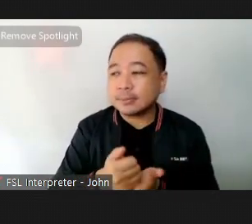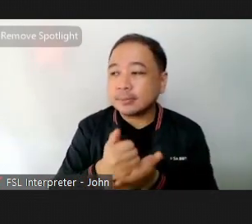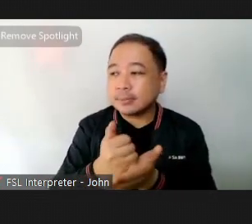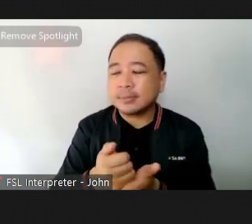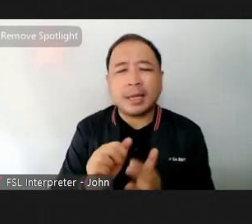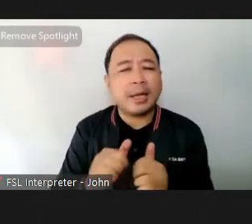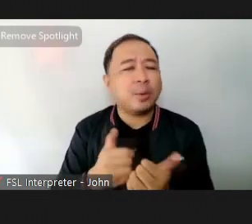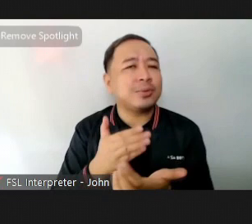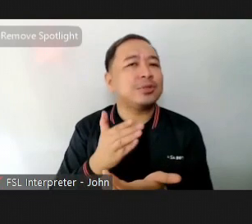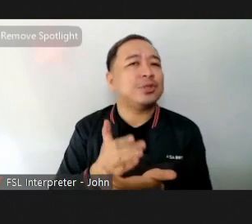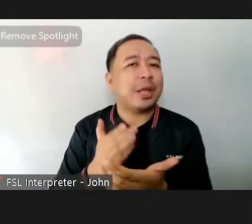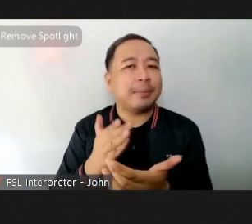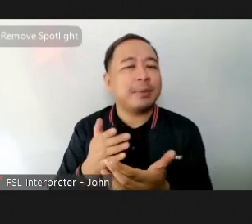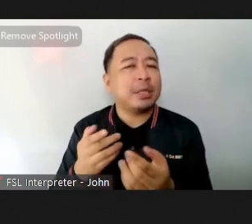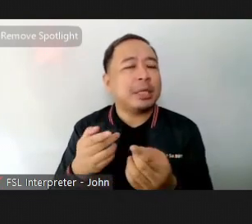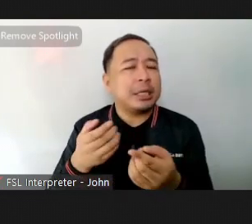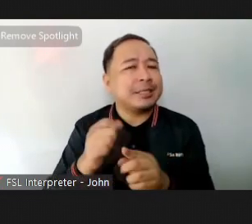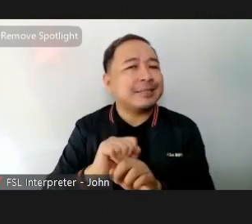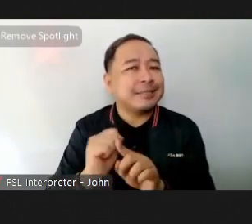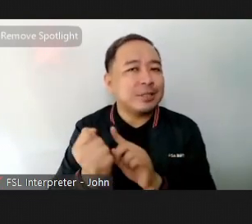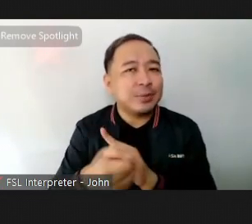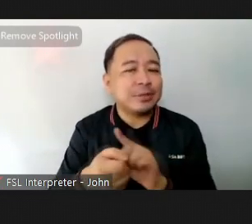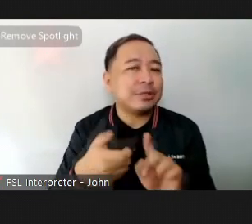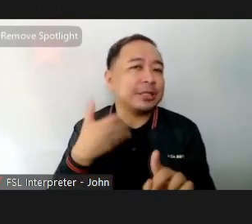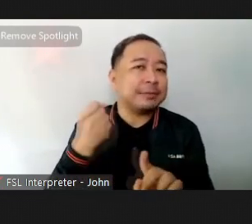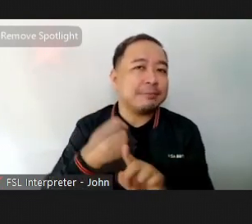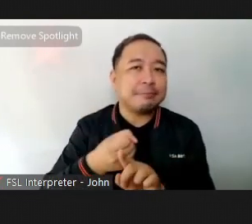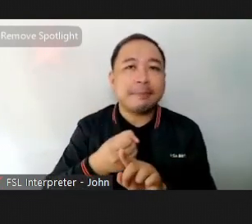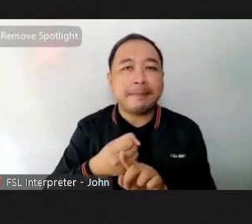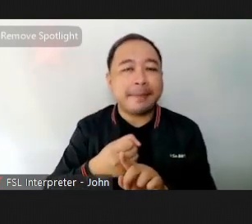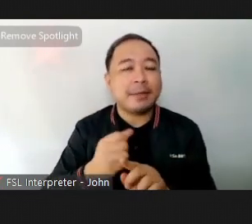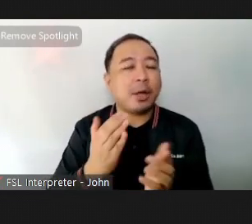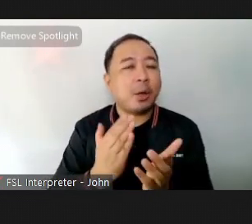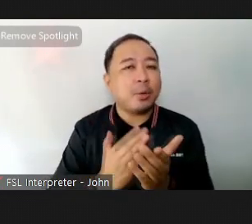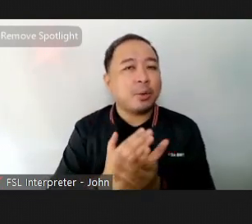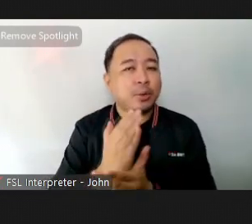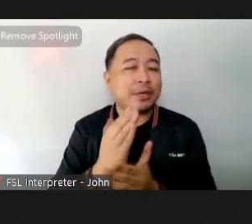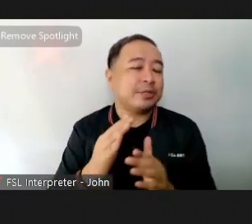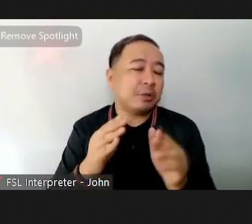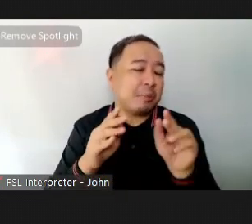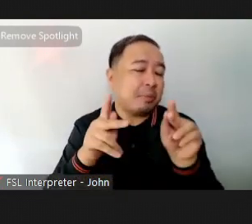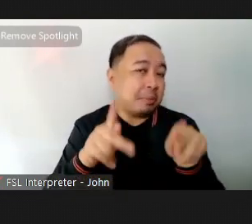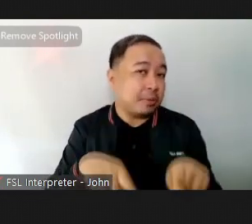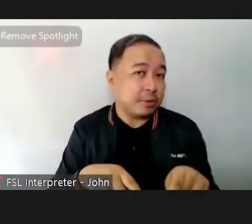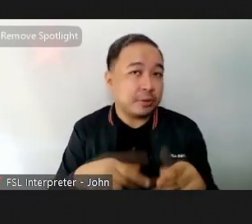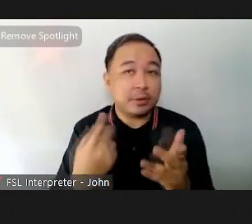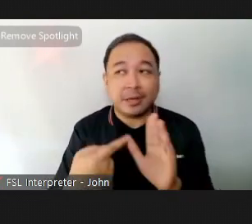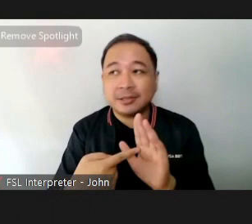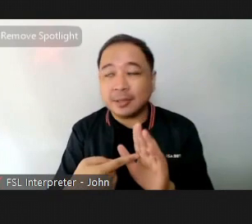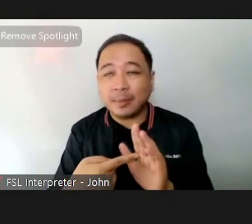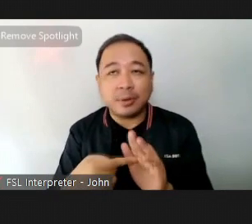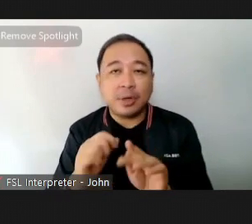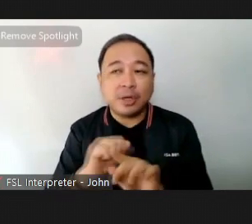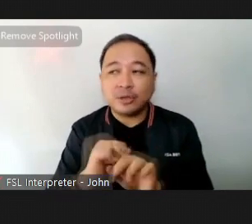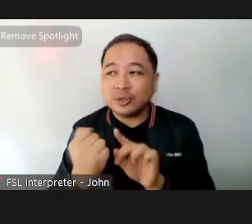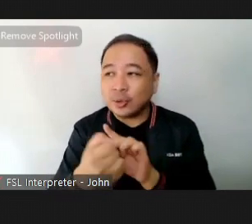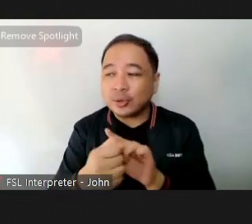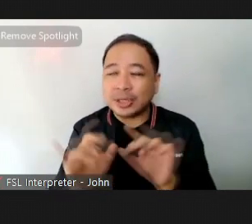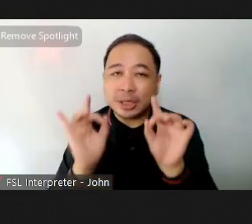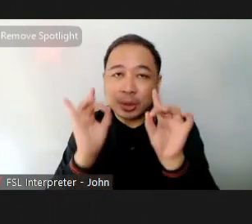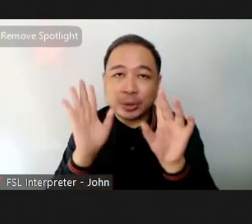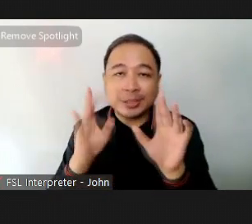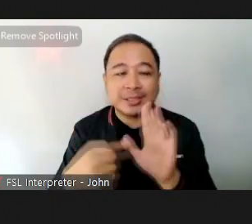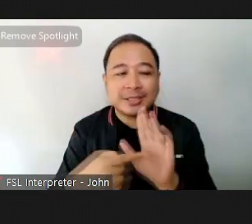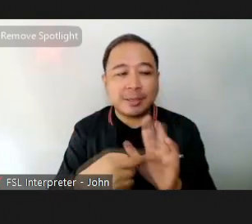at madaig ang mga sitwasyon na tunay nakakaapekto sa kapakanan ng isang tao. Katulad ng mga social risk, ito yung mga